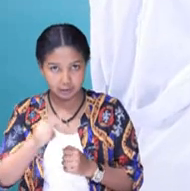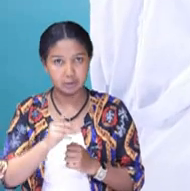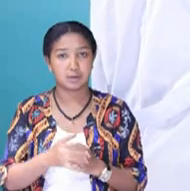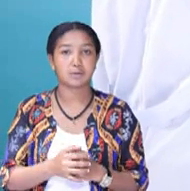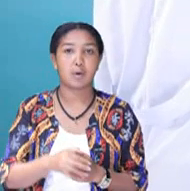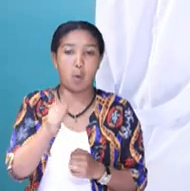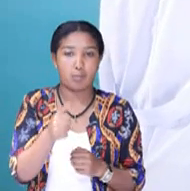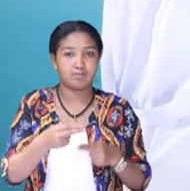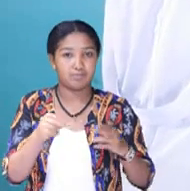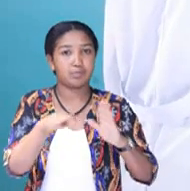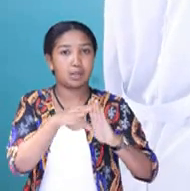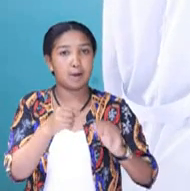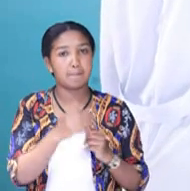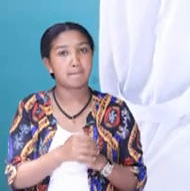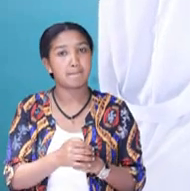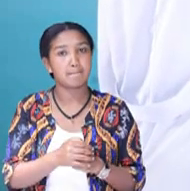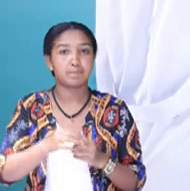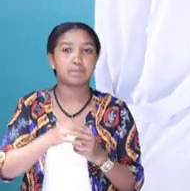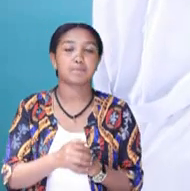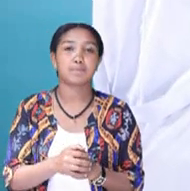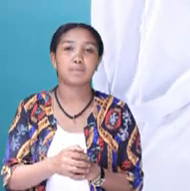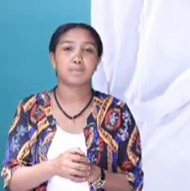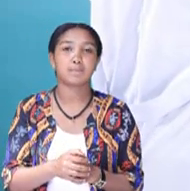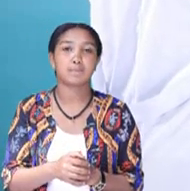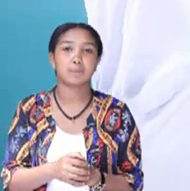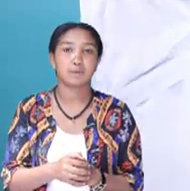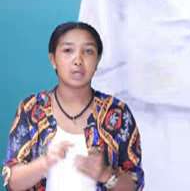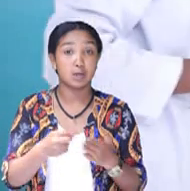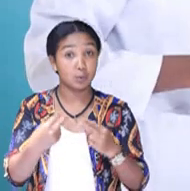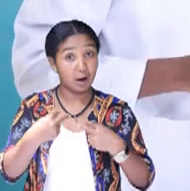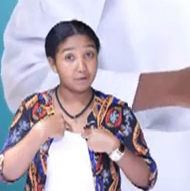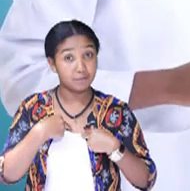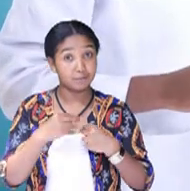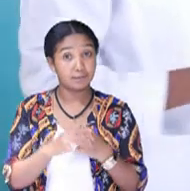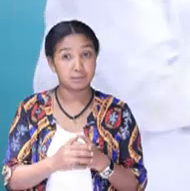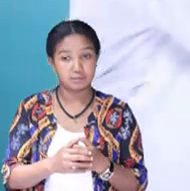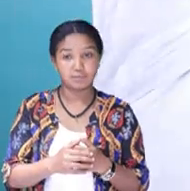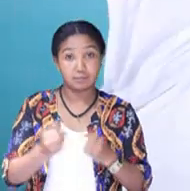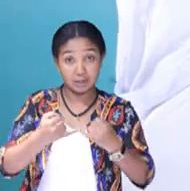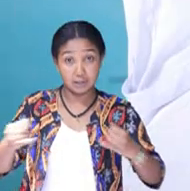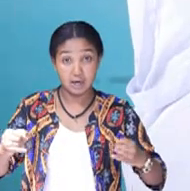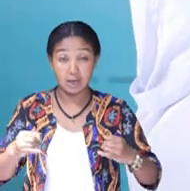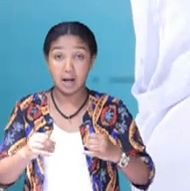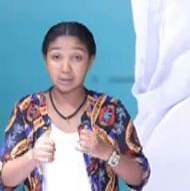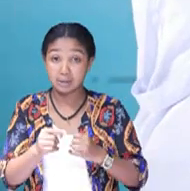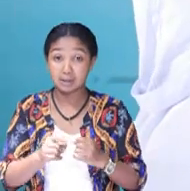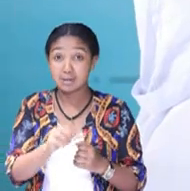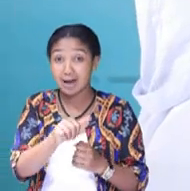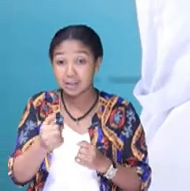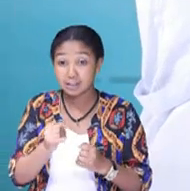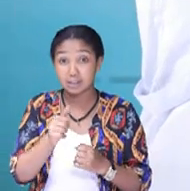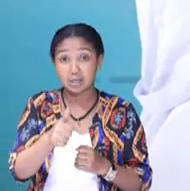Just call it as A. Let's take circular path. Here you have a tangential acceleration. And the